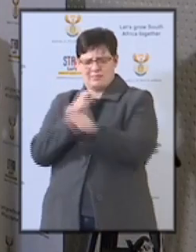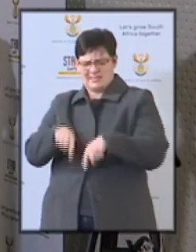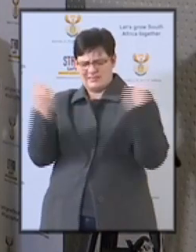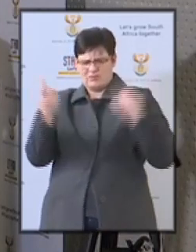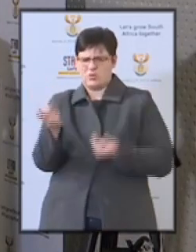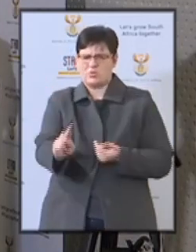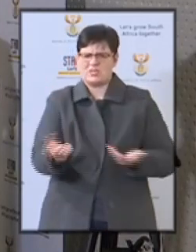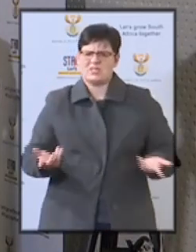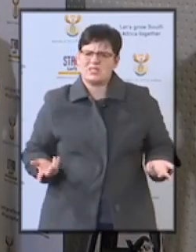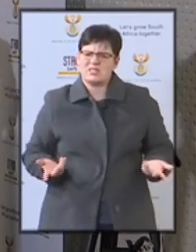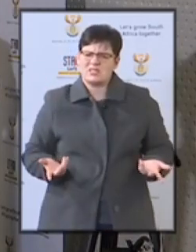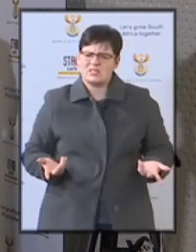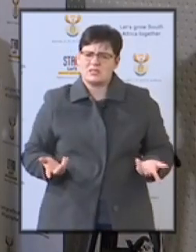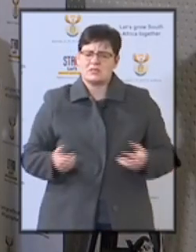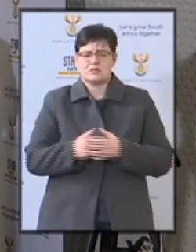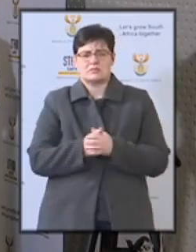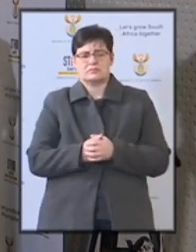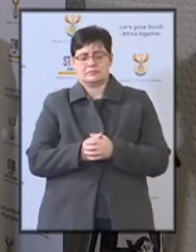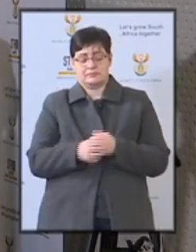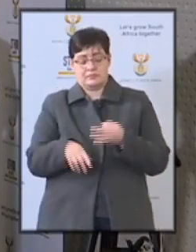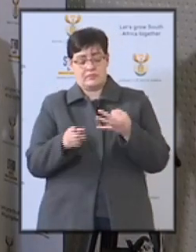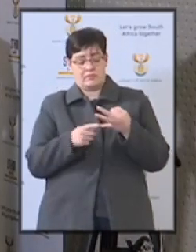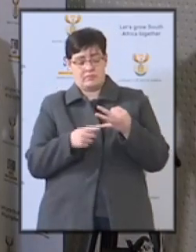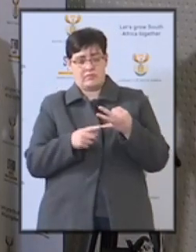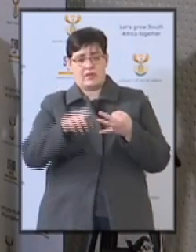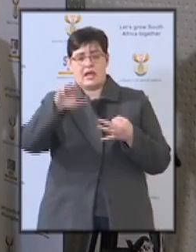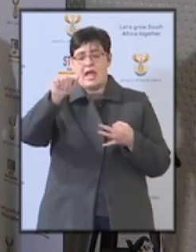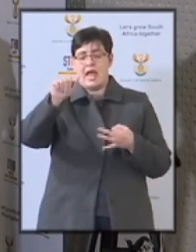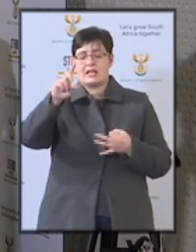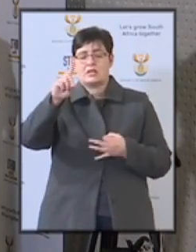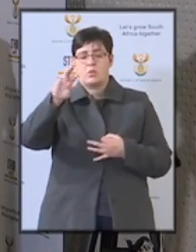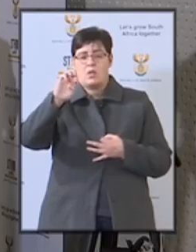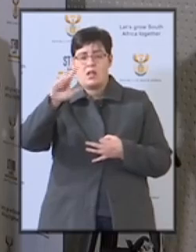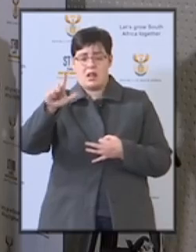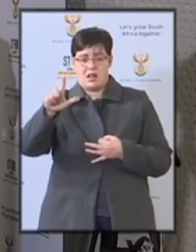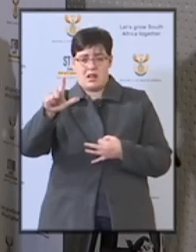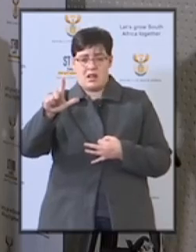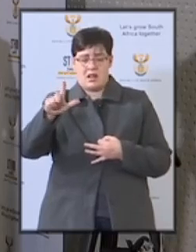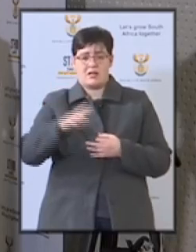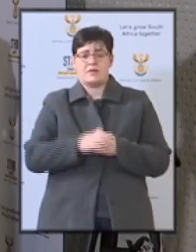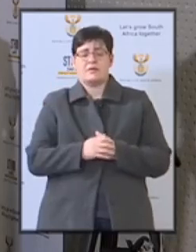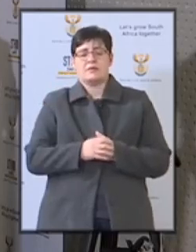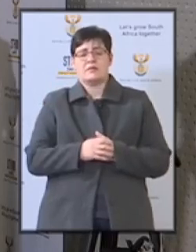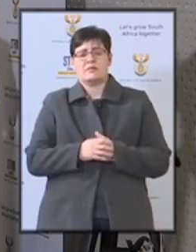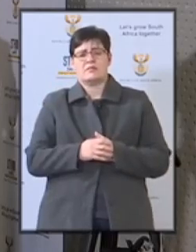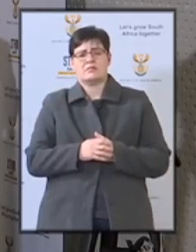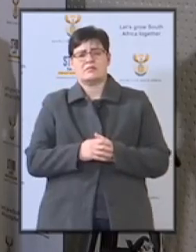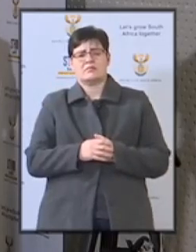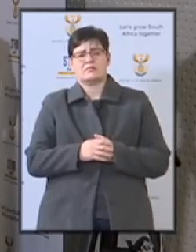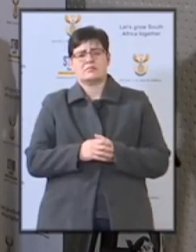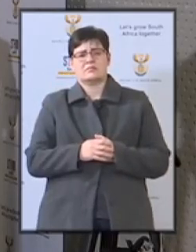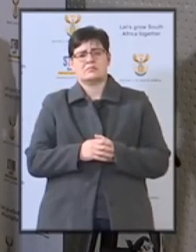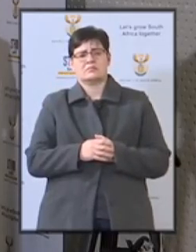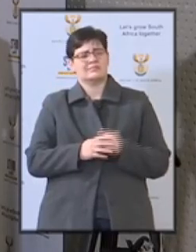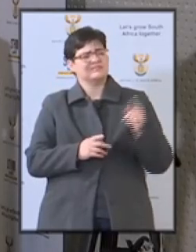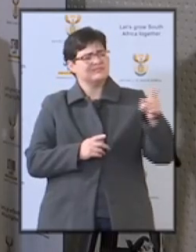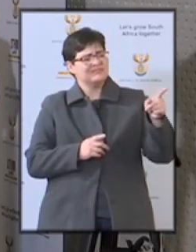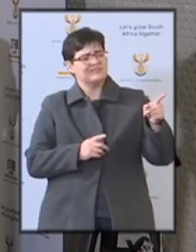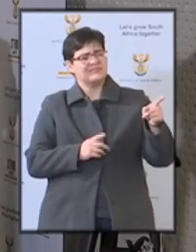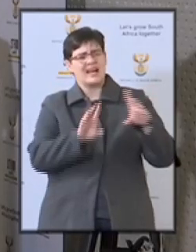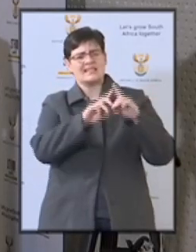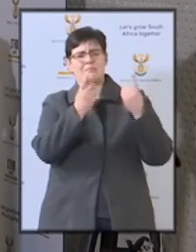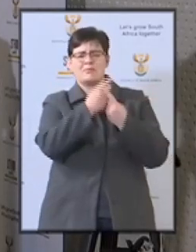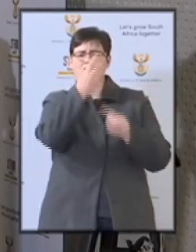I have Atwal Dlamini from Alliance News. What does the department hope to